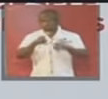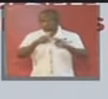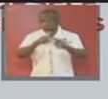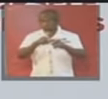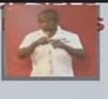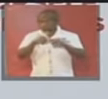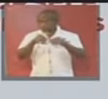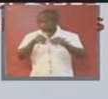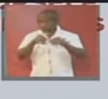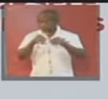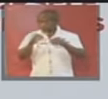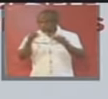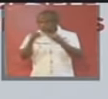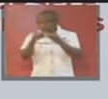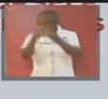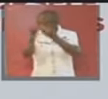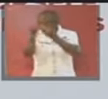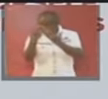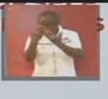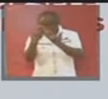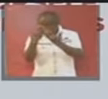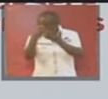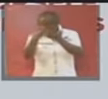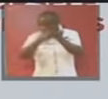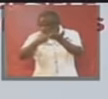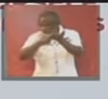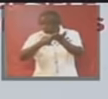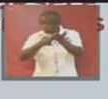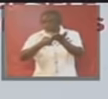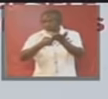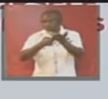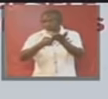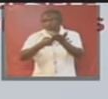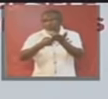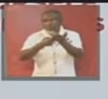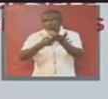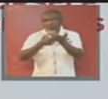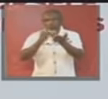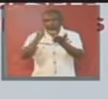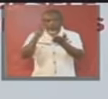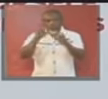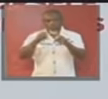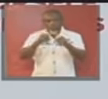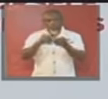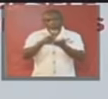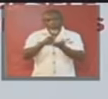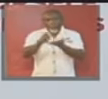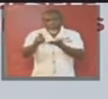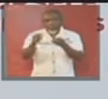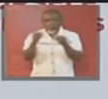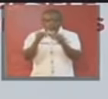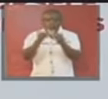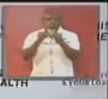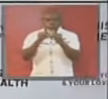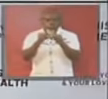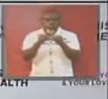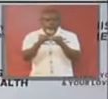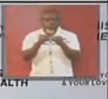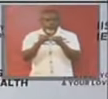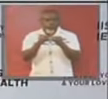of the vaccine, the quantities of vaccines, there will have to be further payments. Okay, Prior? Thank you, my